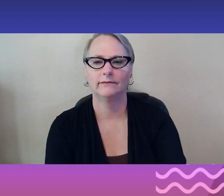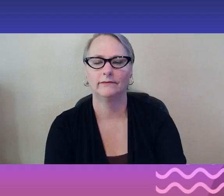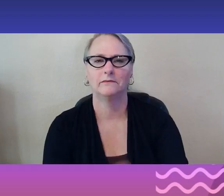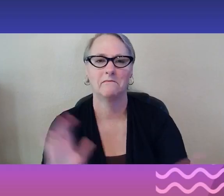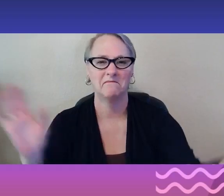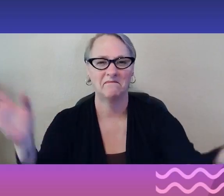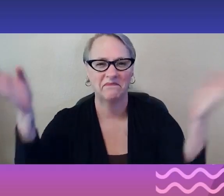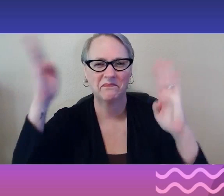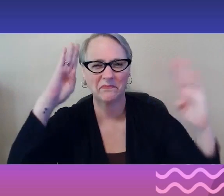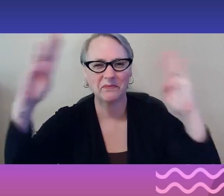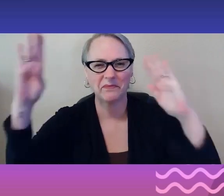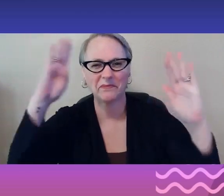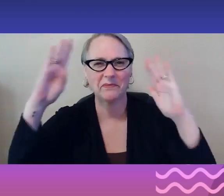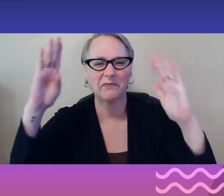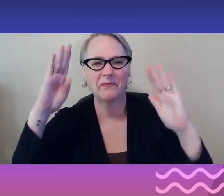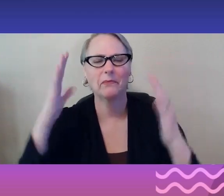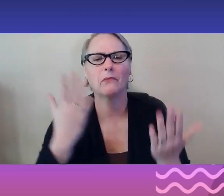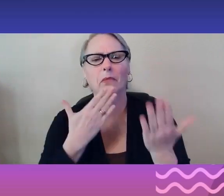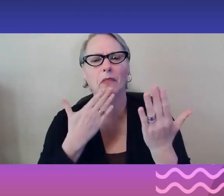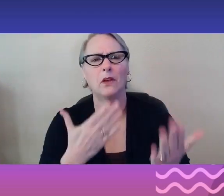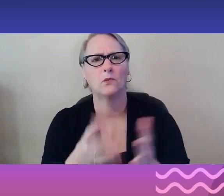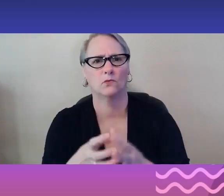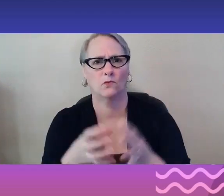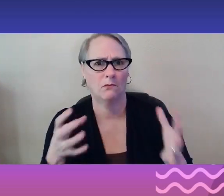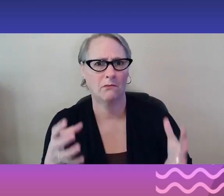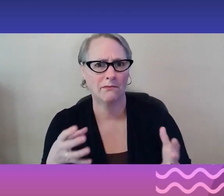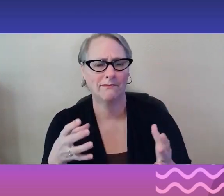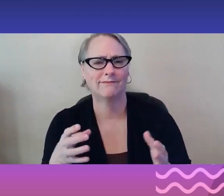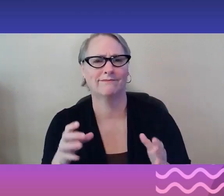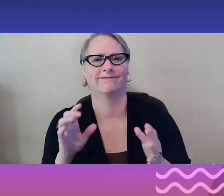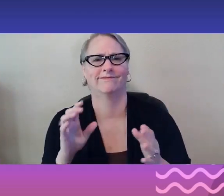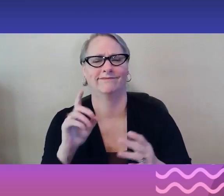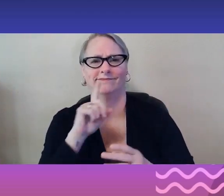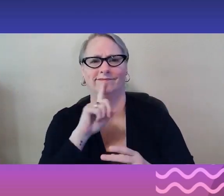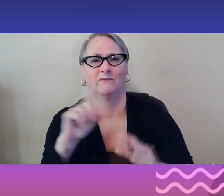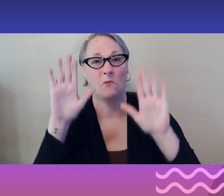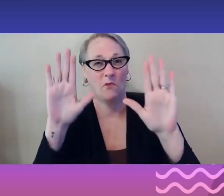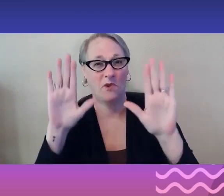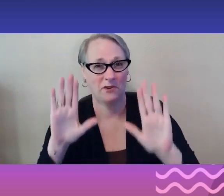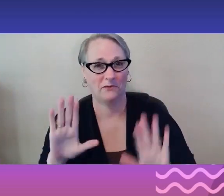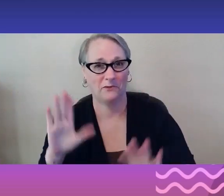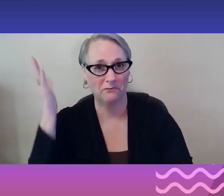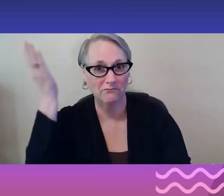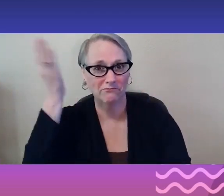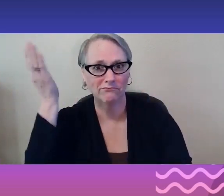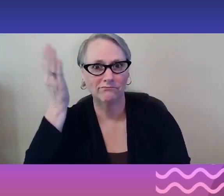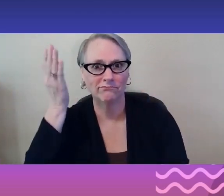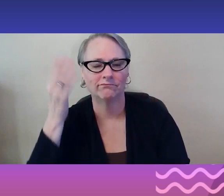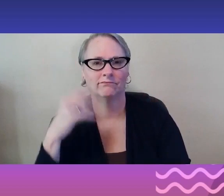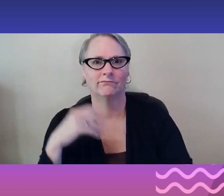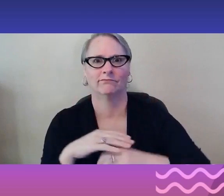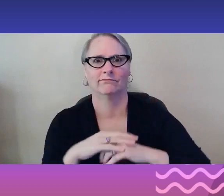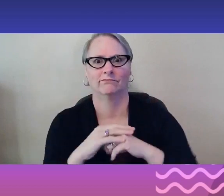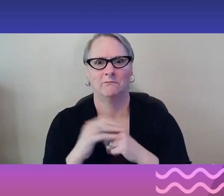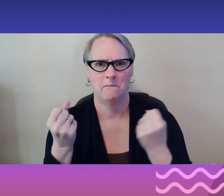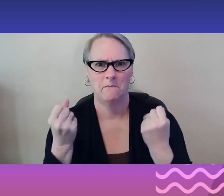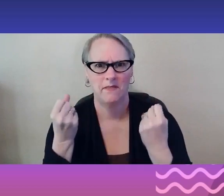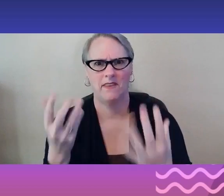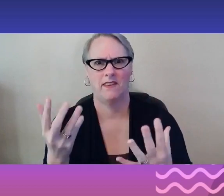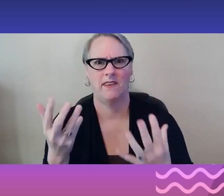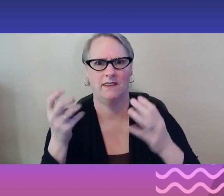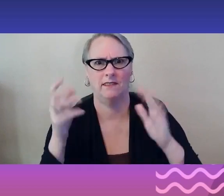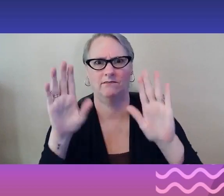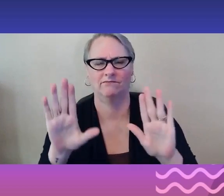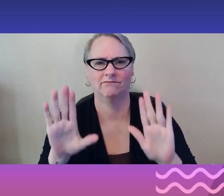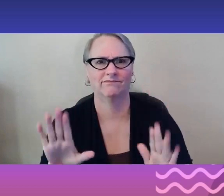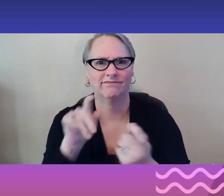Hi, everyone. Thank you so much. That was a wonderful presentation with so many wonderful details and things